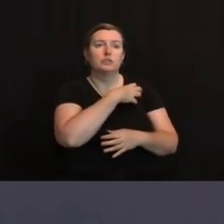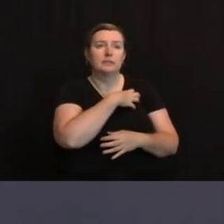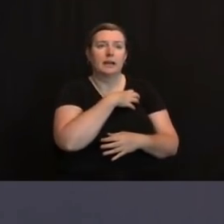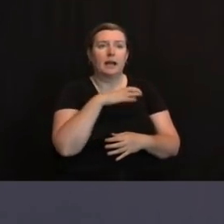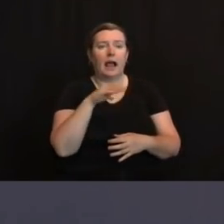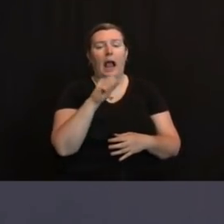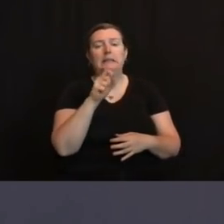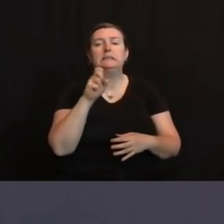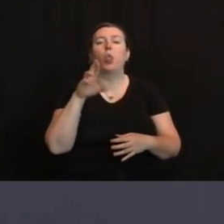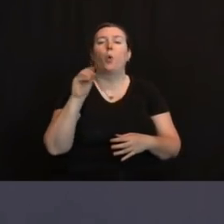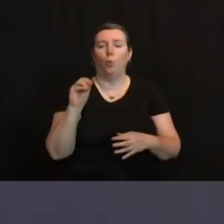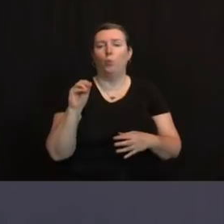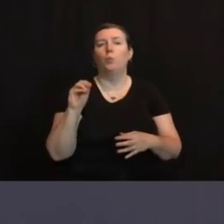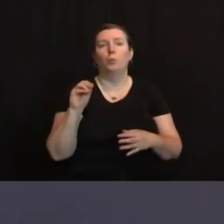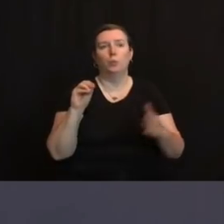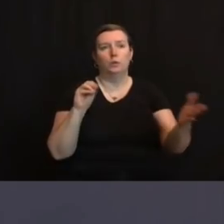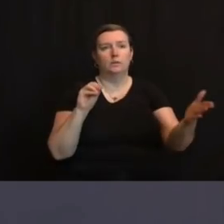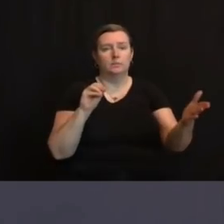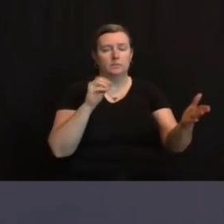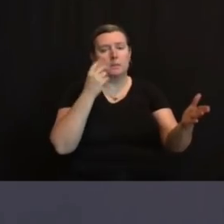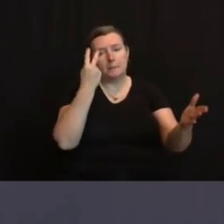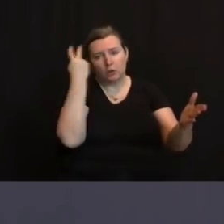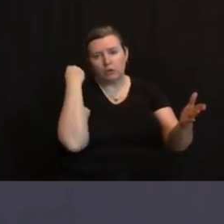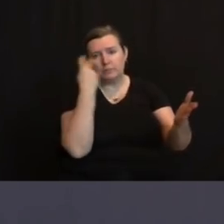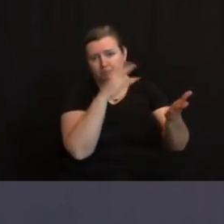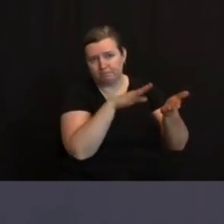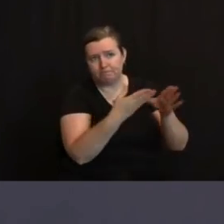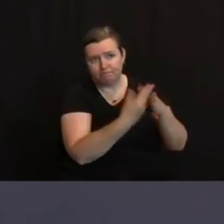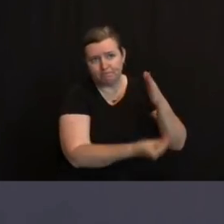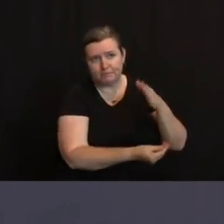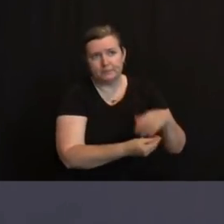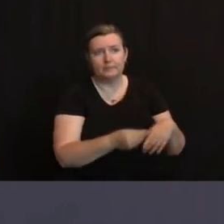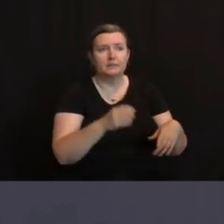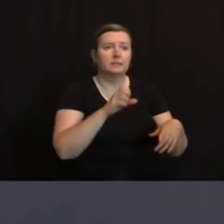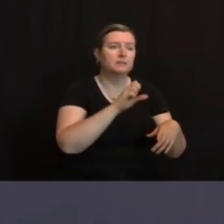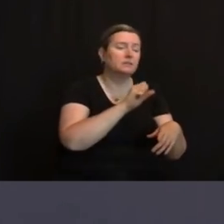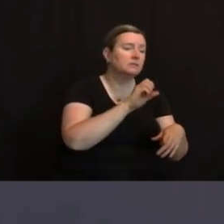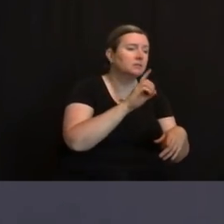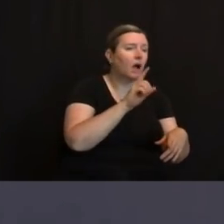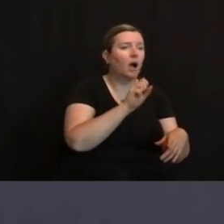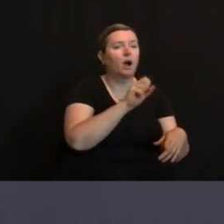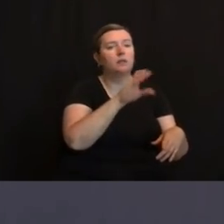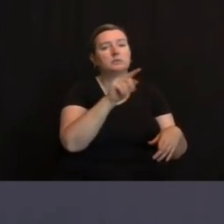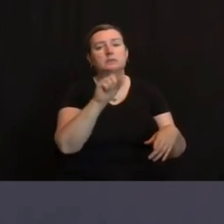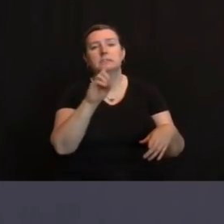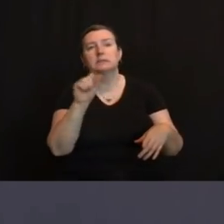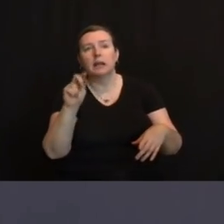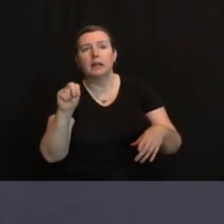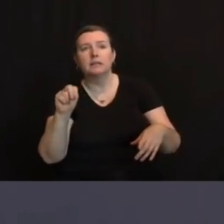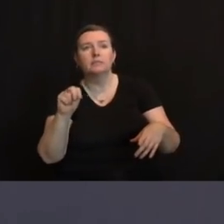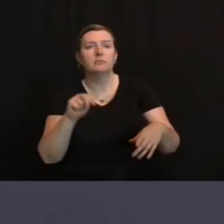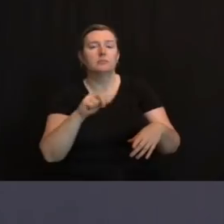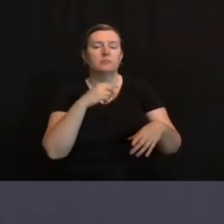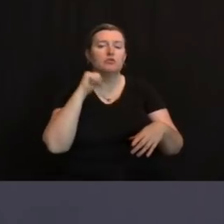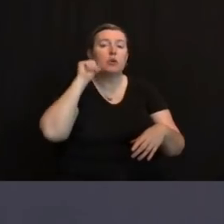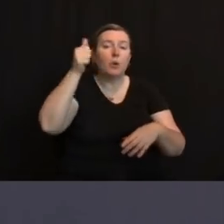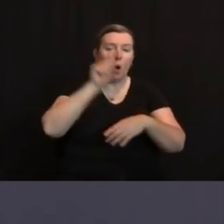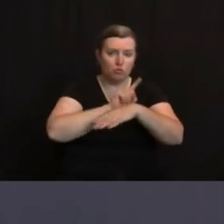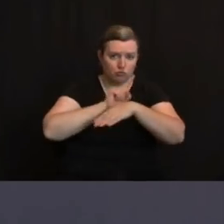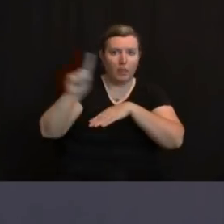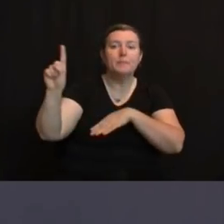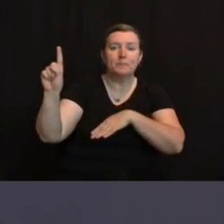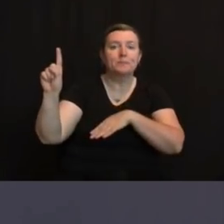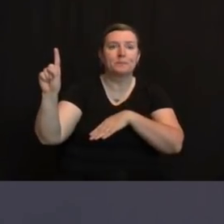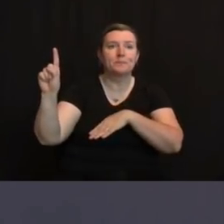Jared, always good to have you. Matt, Dan, the rest of the squad will be here at 1 o'clock tomorrow. And again, I end where